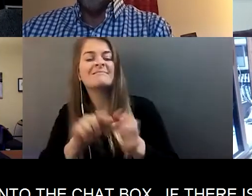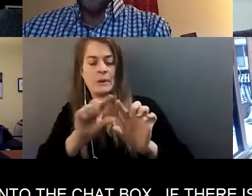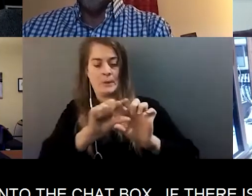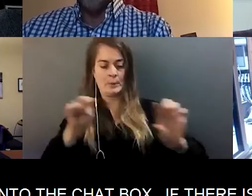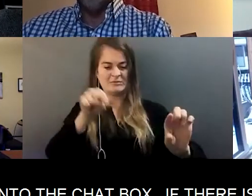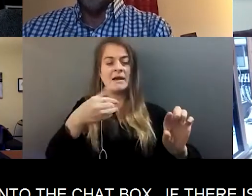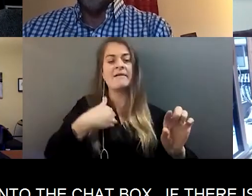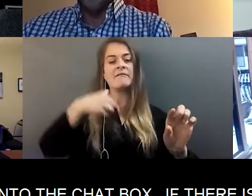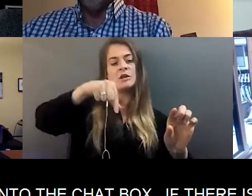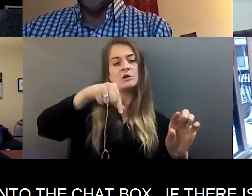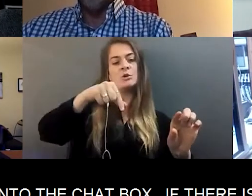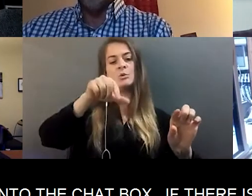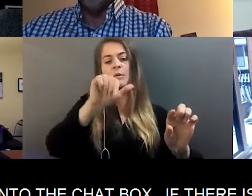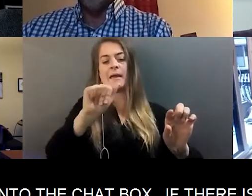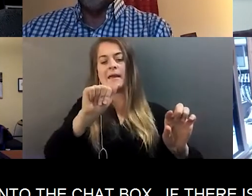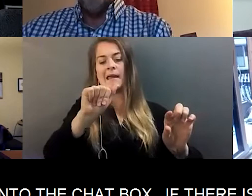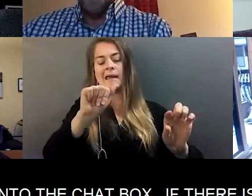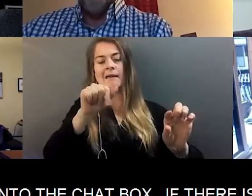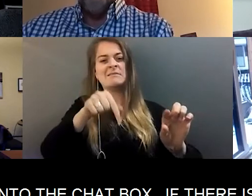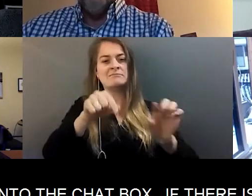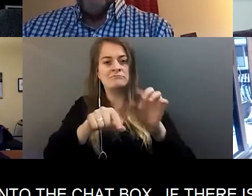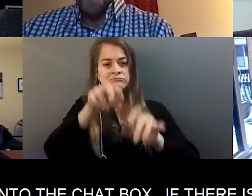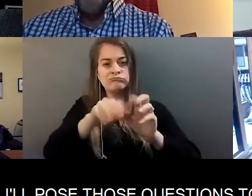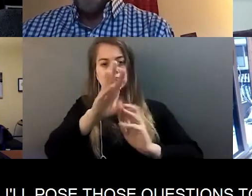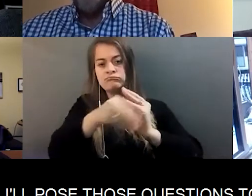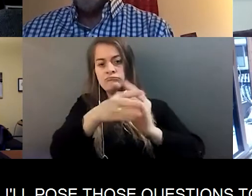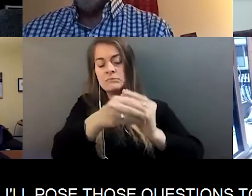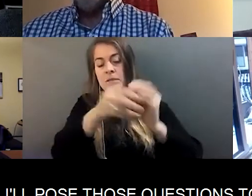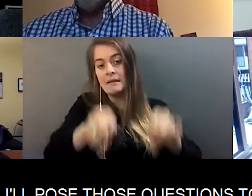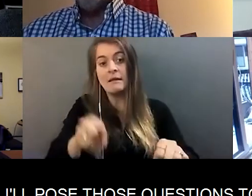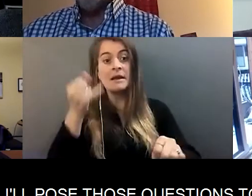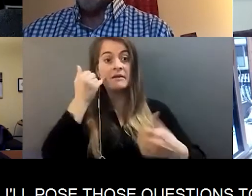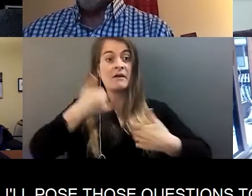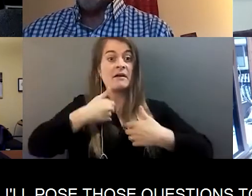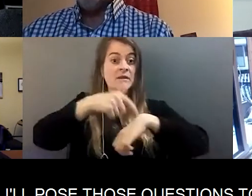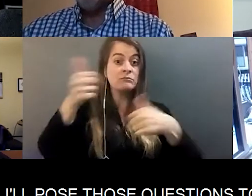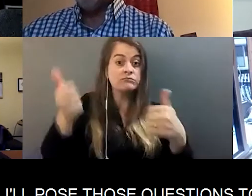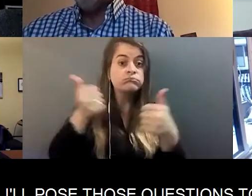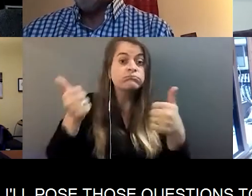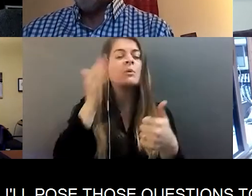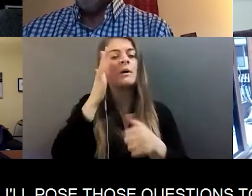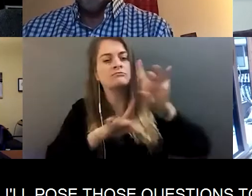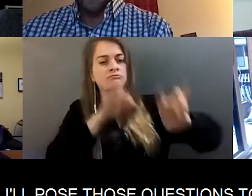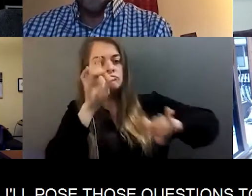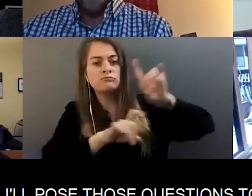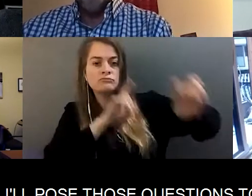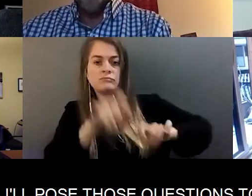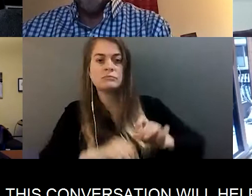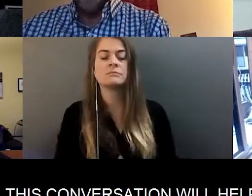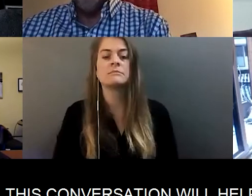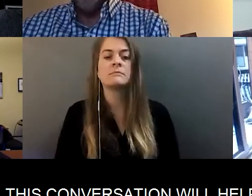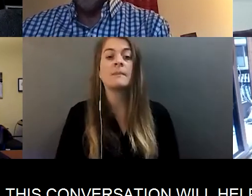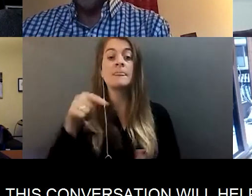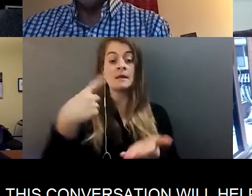box. If there is time at the end, I'll pose those questions to the group. This conversation will